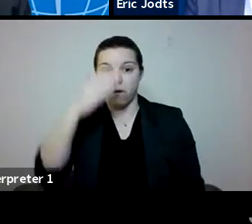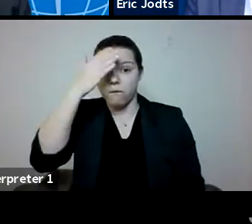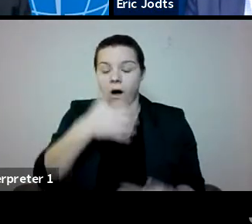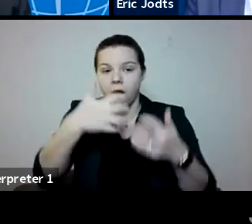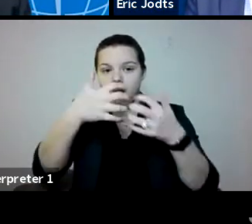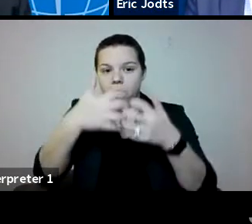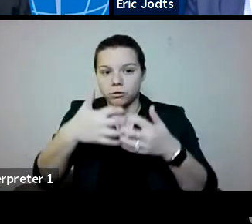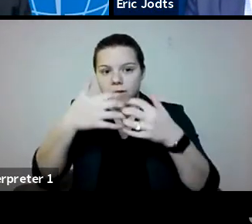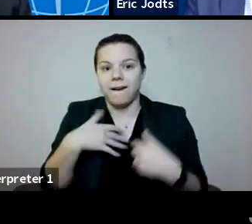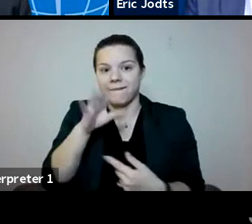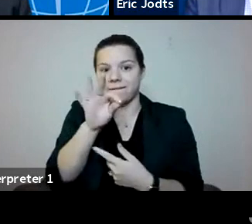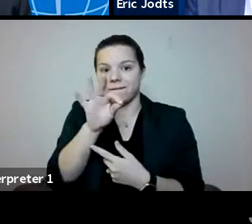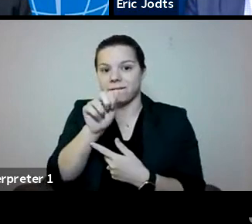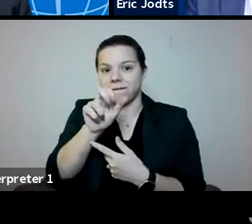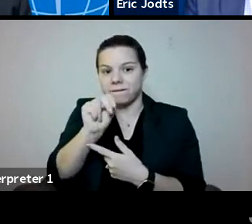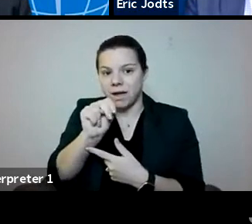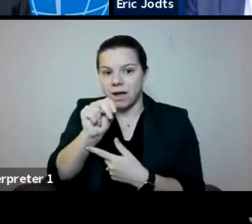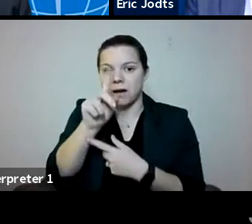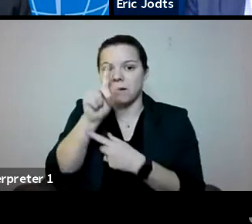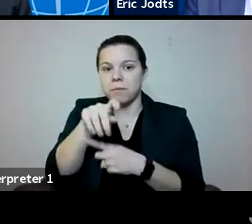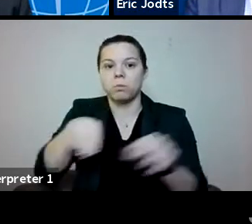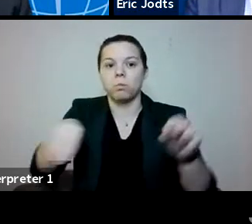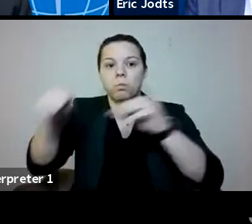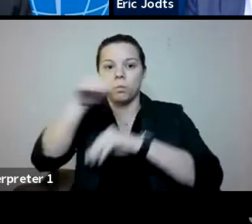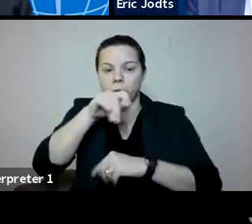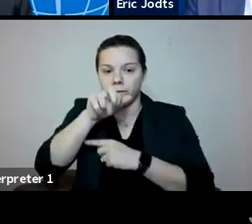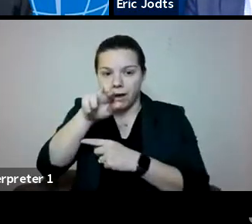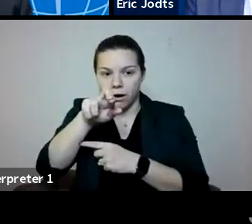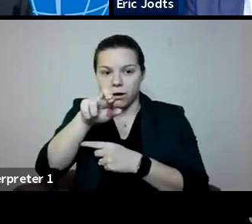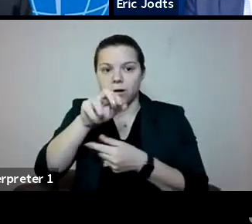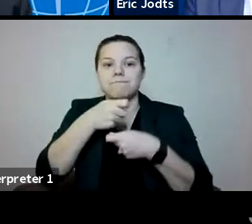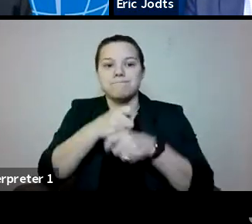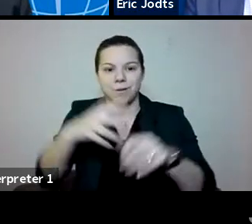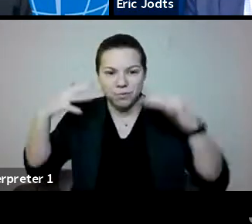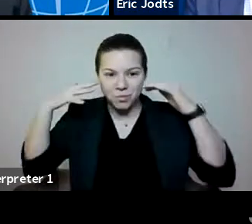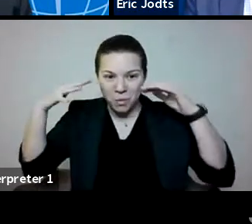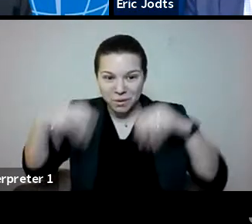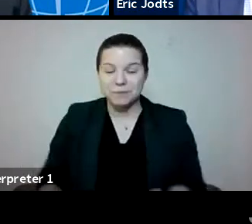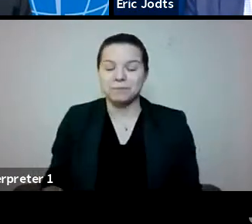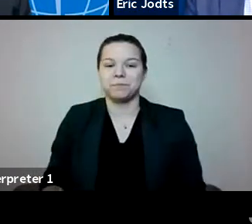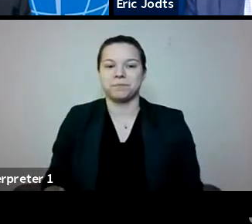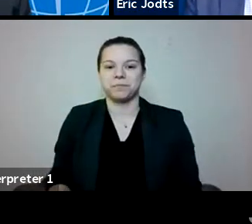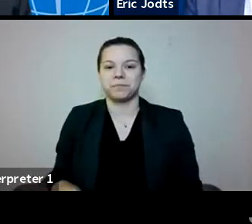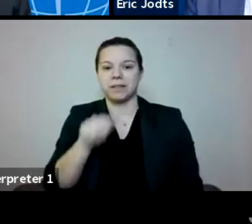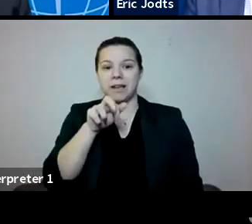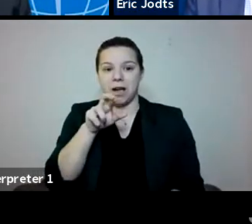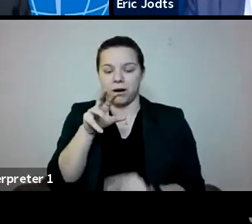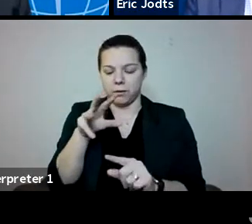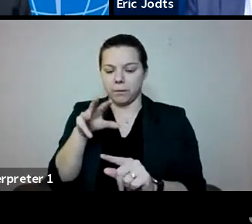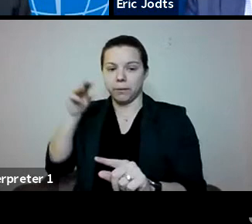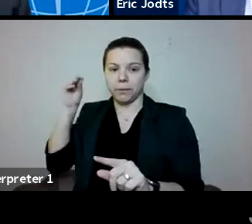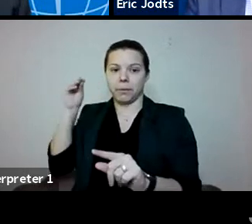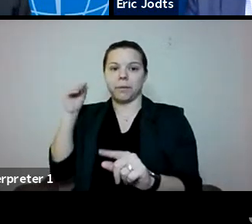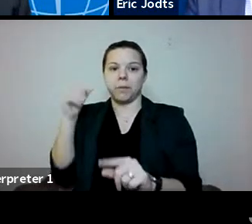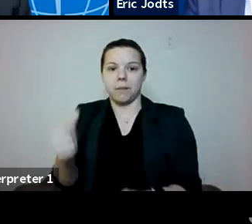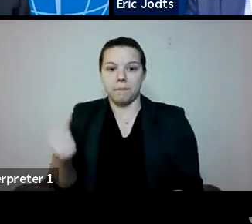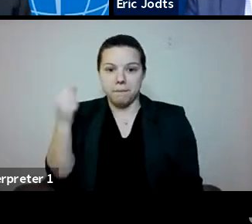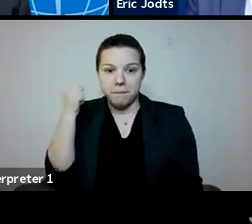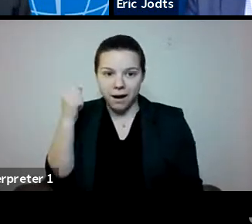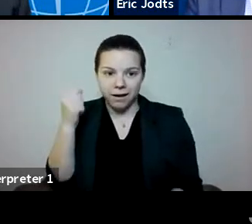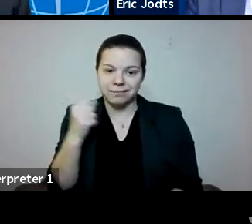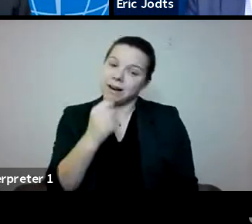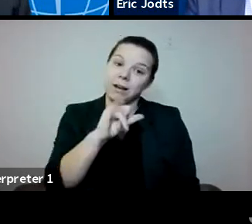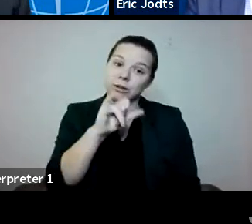has to move the air, that makes noise. The air leaving the back of whatever it is, it's no longer, you know, a jet engine, but it's